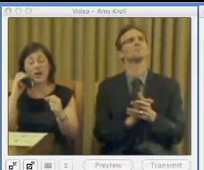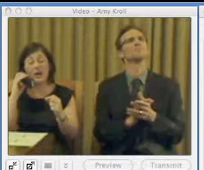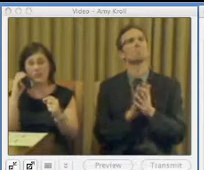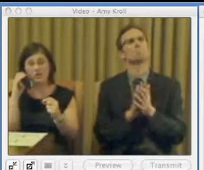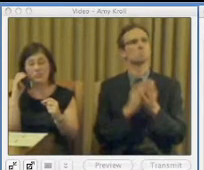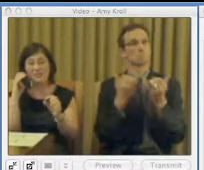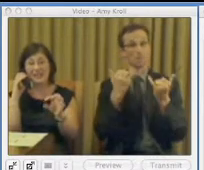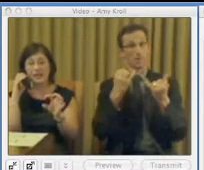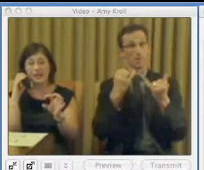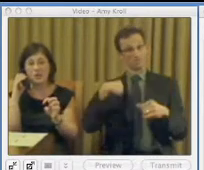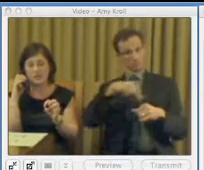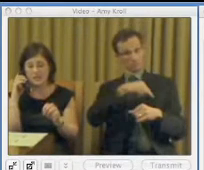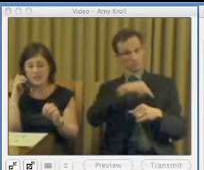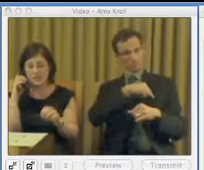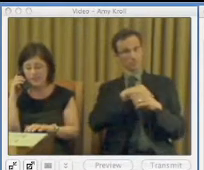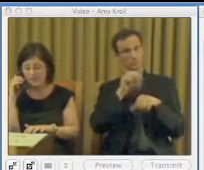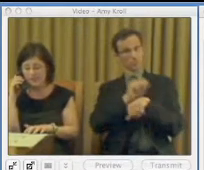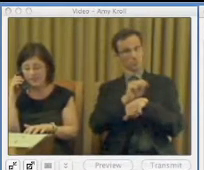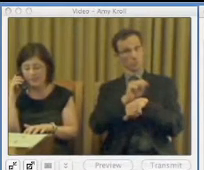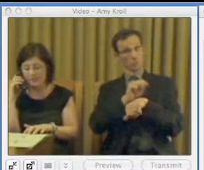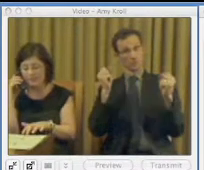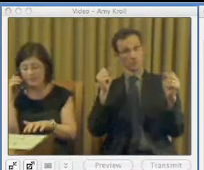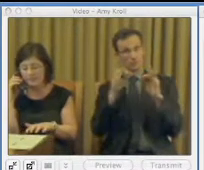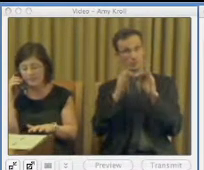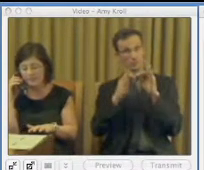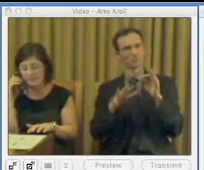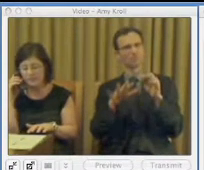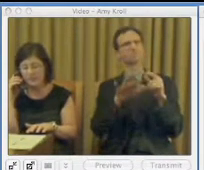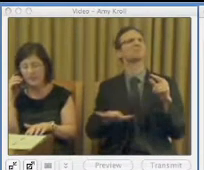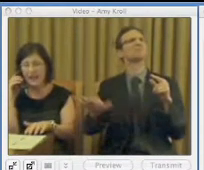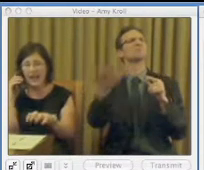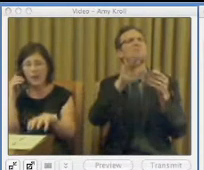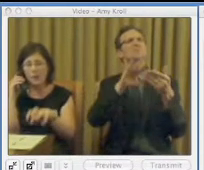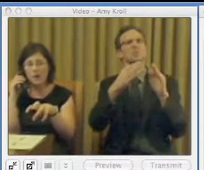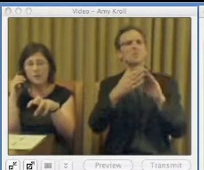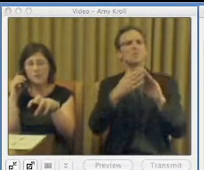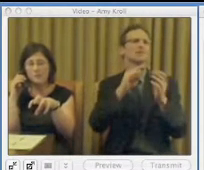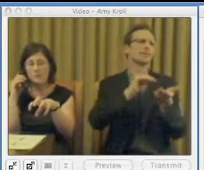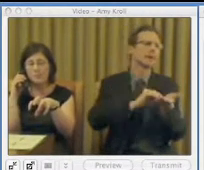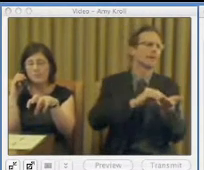So when we think about our expertise as sign language interpreters in the community,